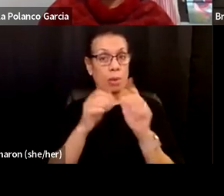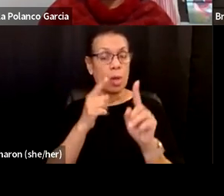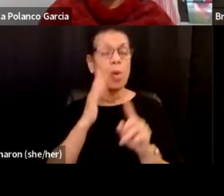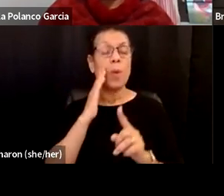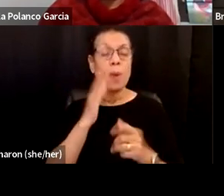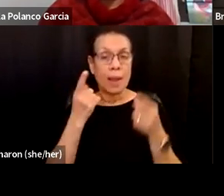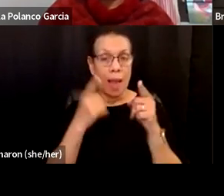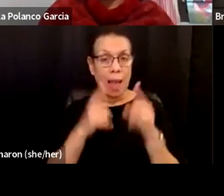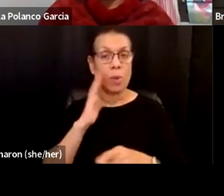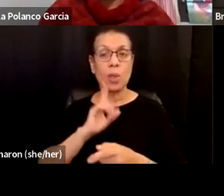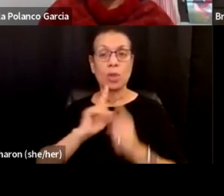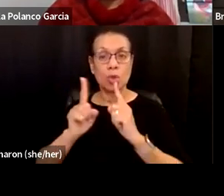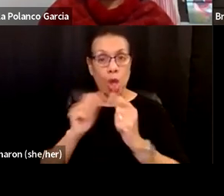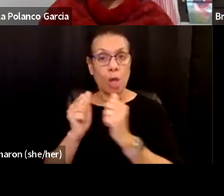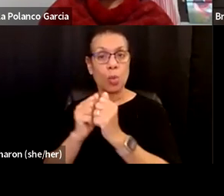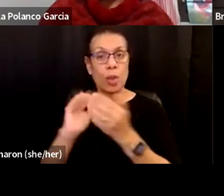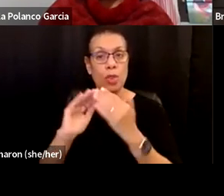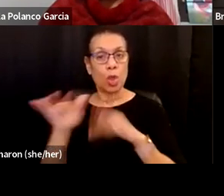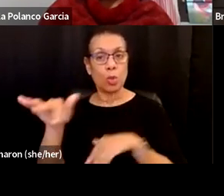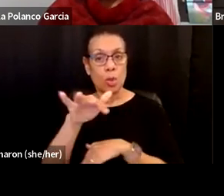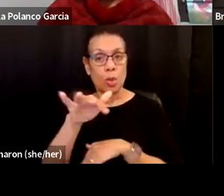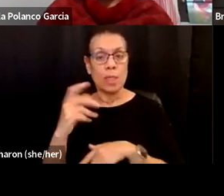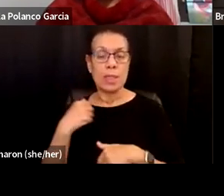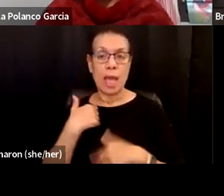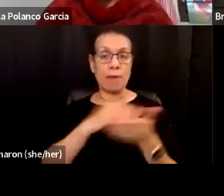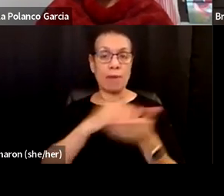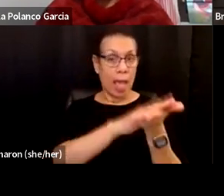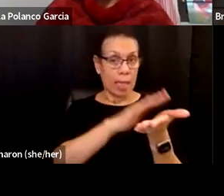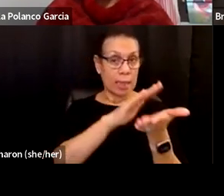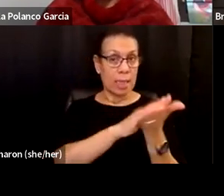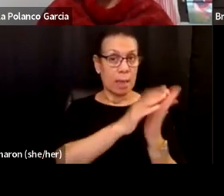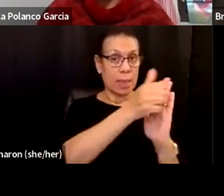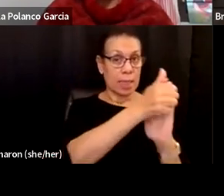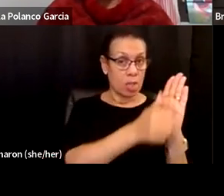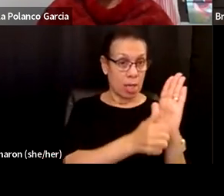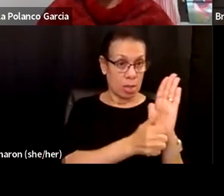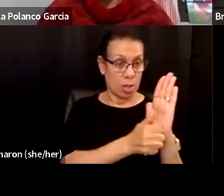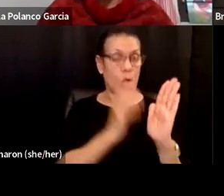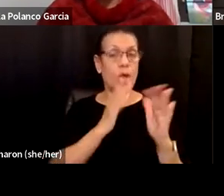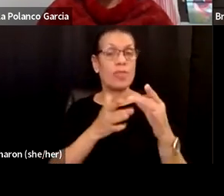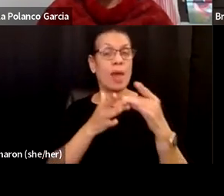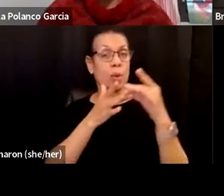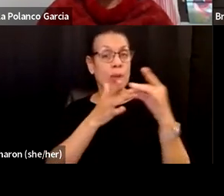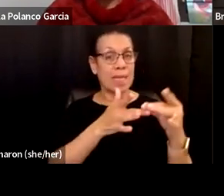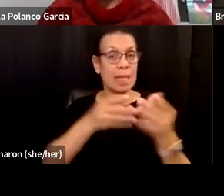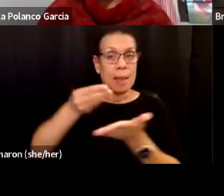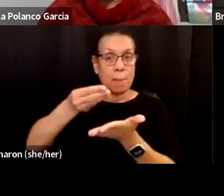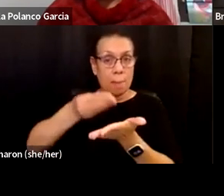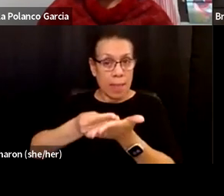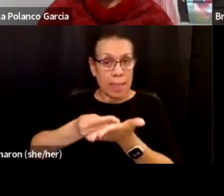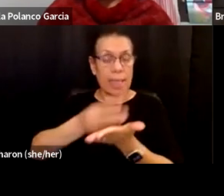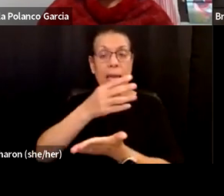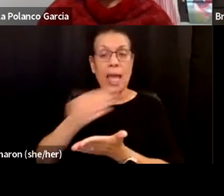will be engaging with our community to marry the academic agenda as the driver of both our budget and our facility